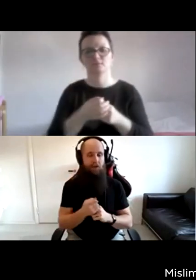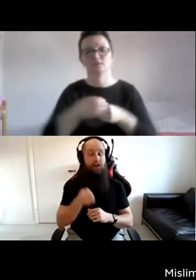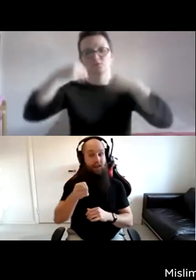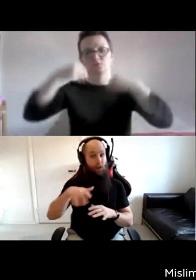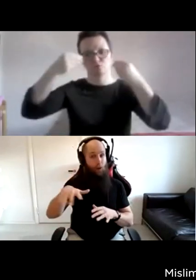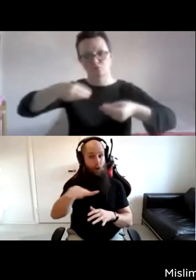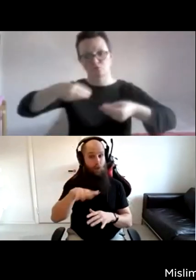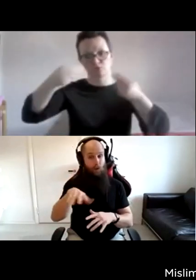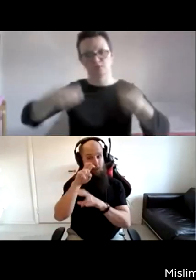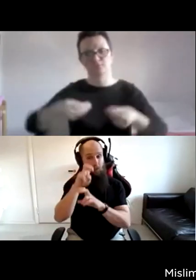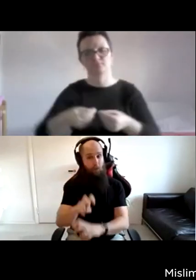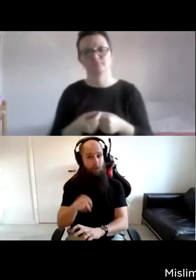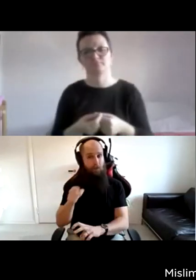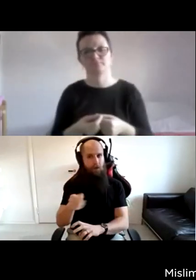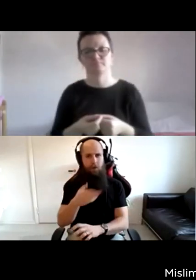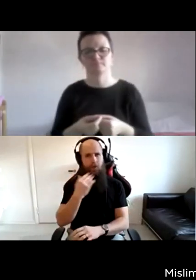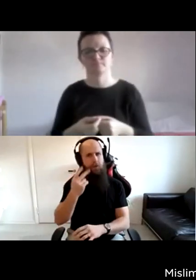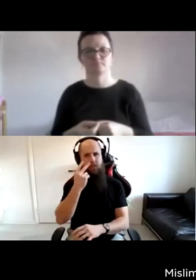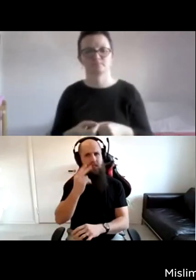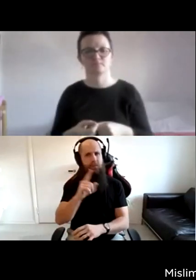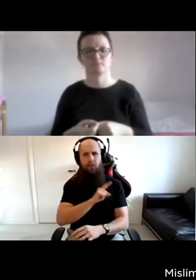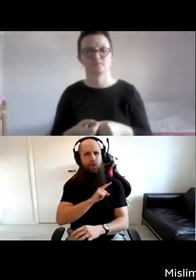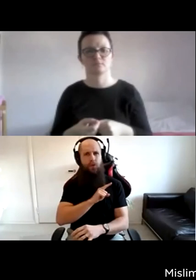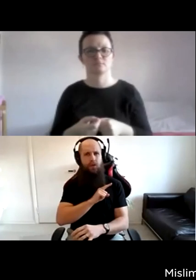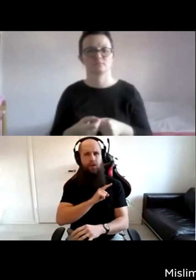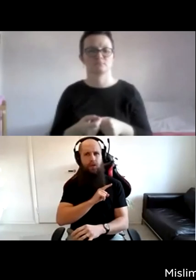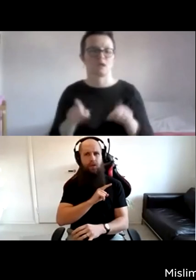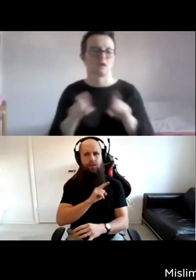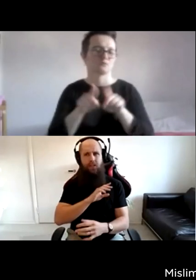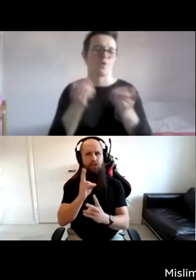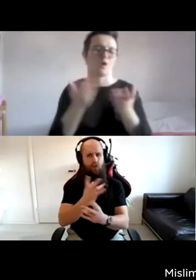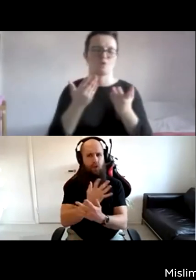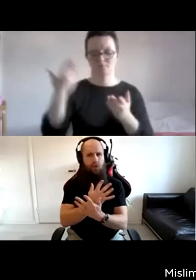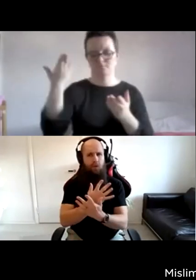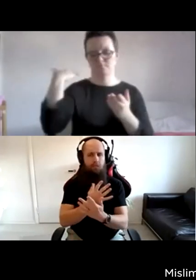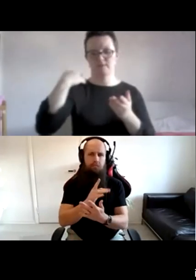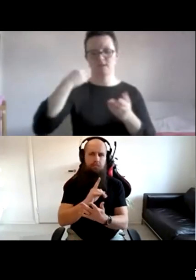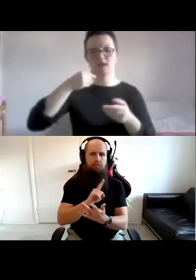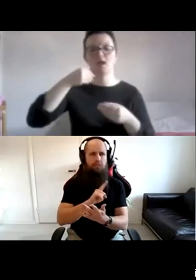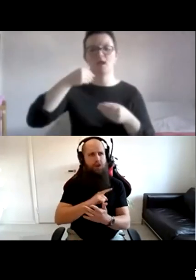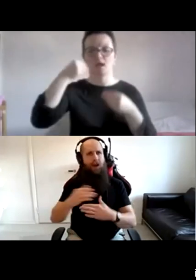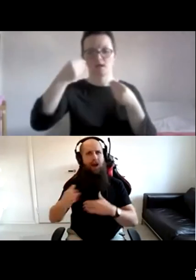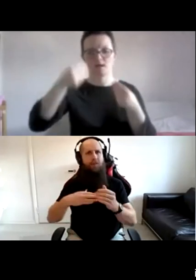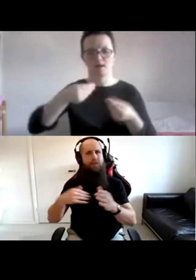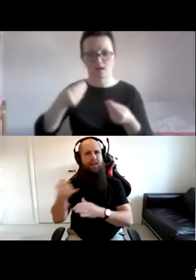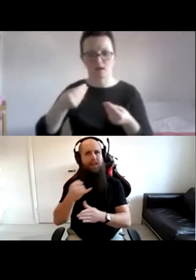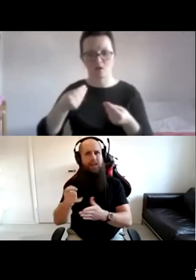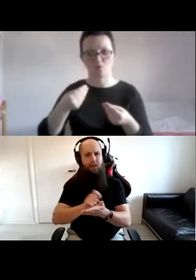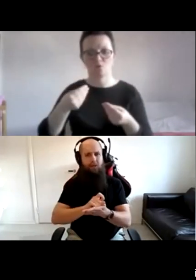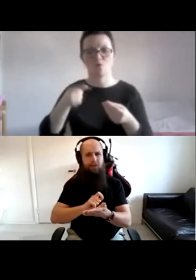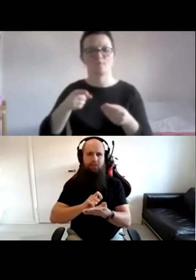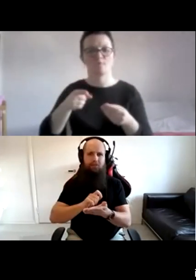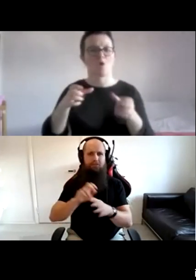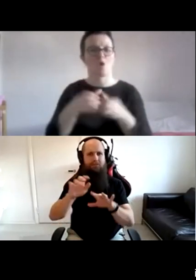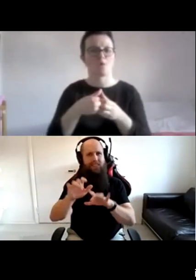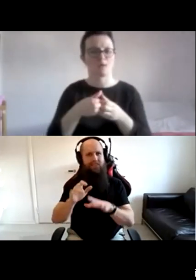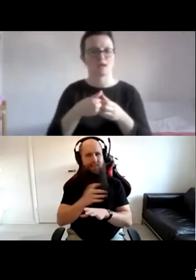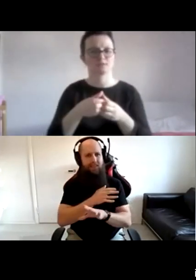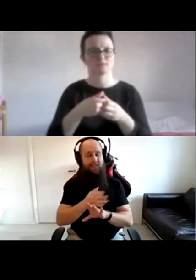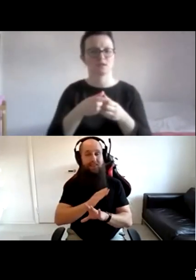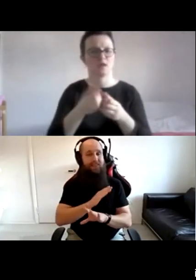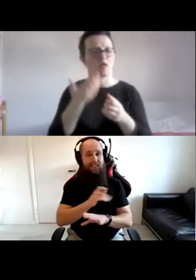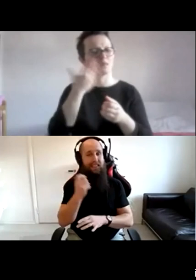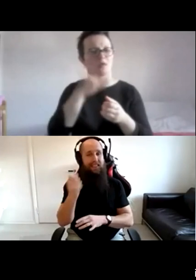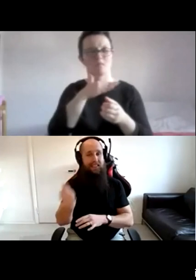said before, we haven't seen that much written in or that much work done. Although I'm sure this is certainly